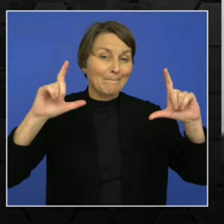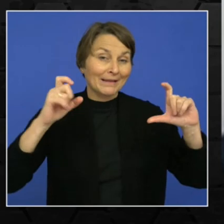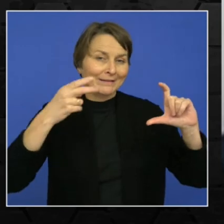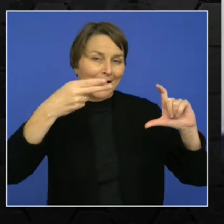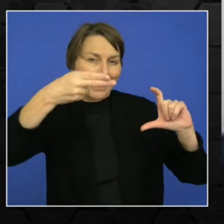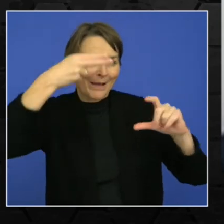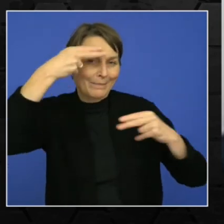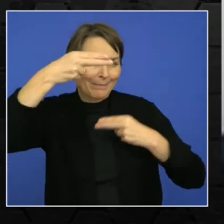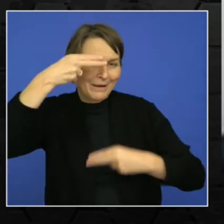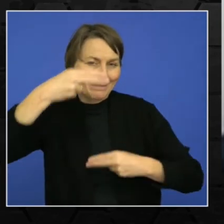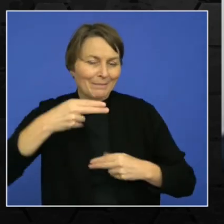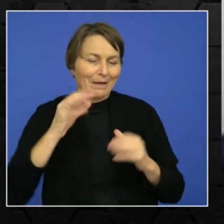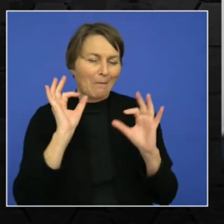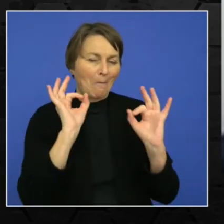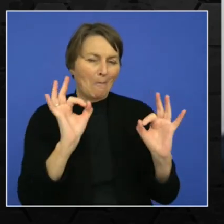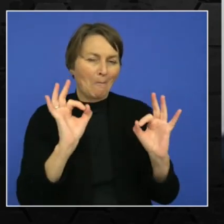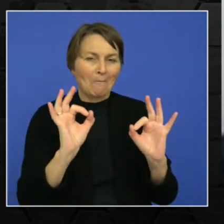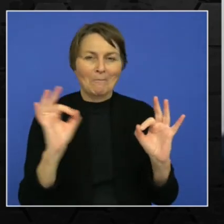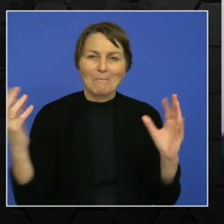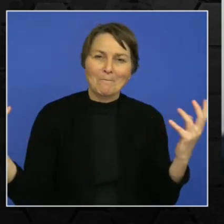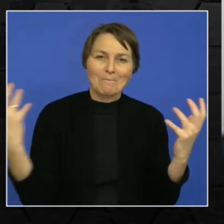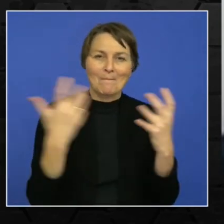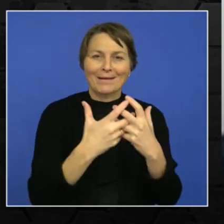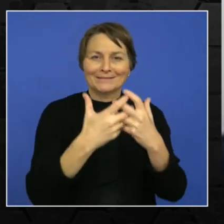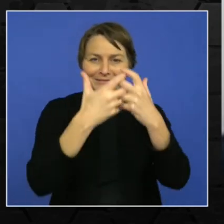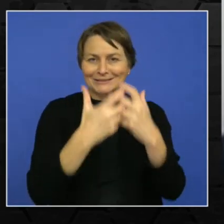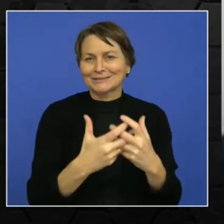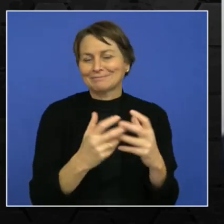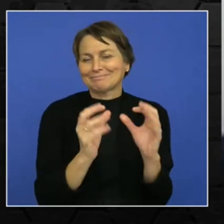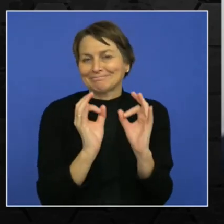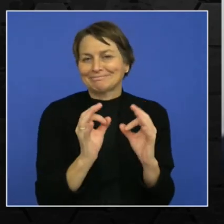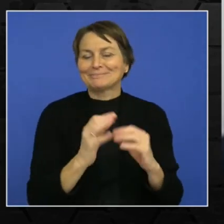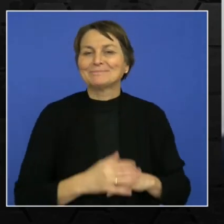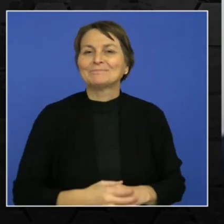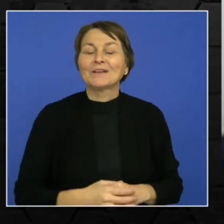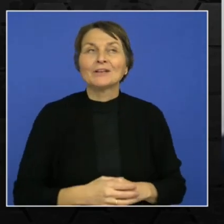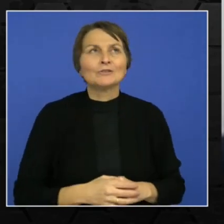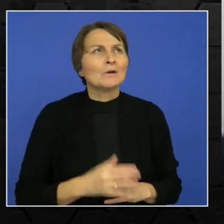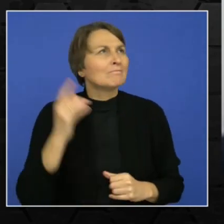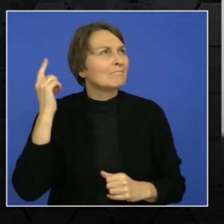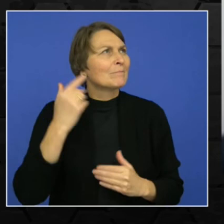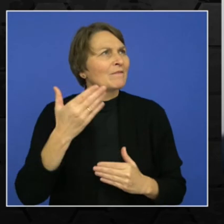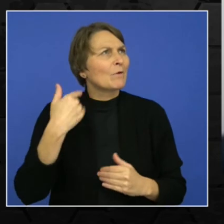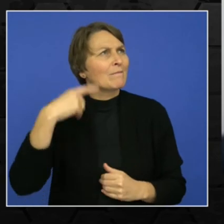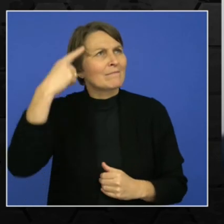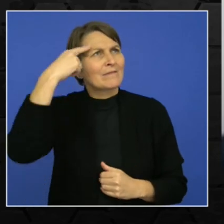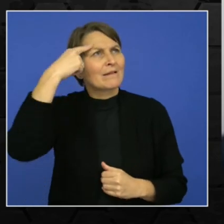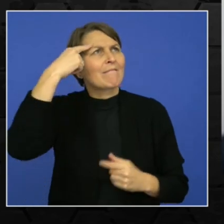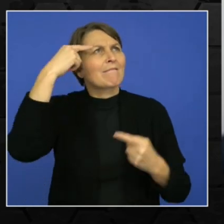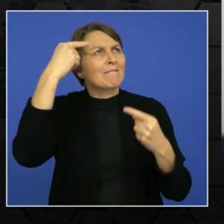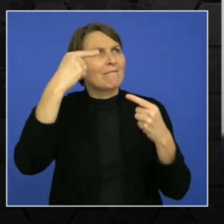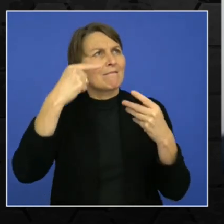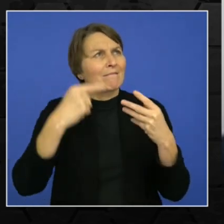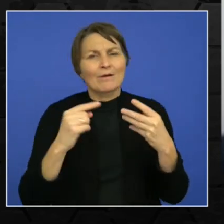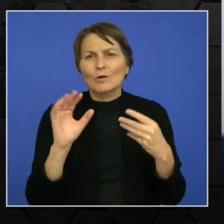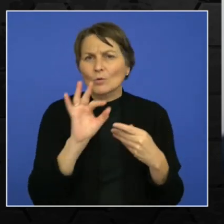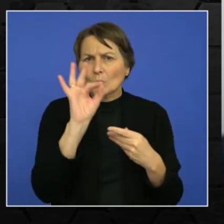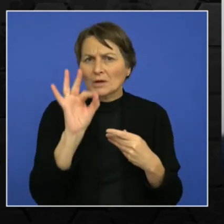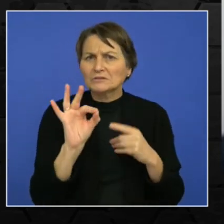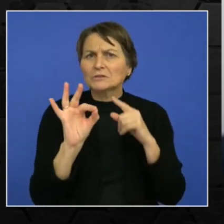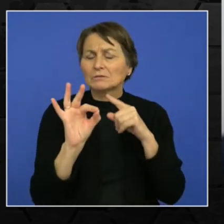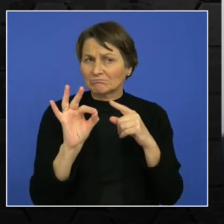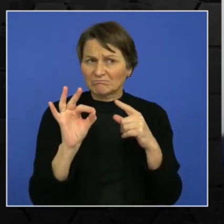So you have addressed all the questions that were running through my mind. So I personally have only one